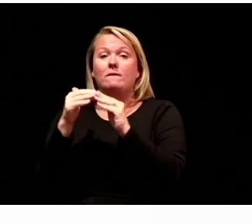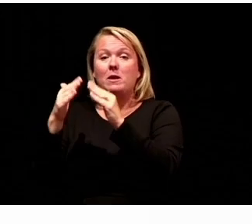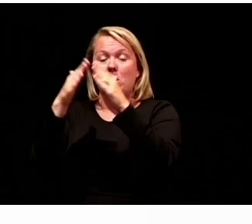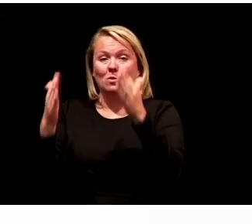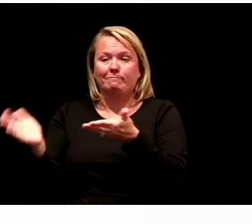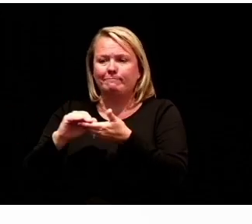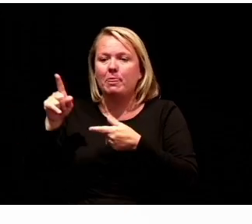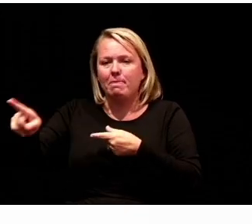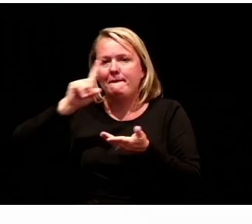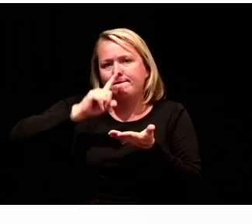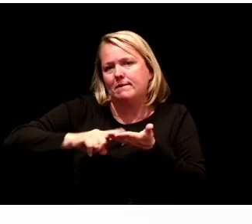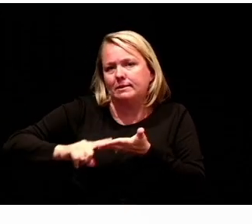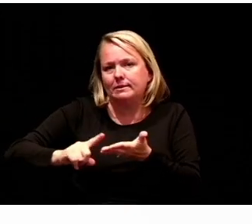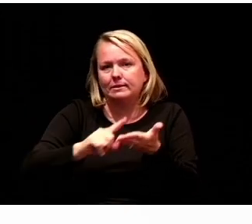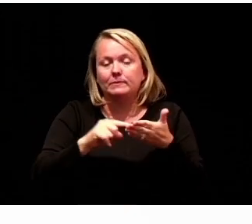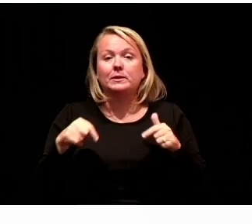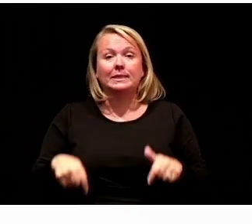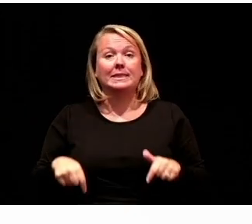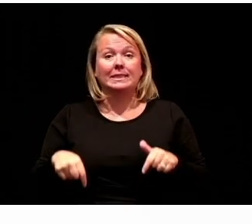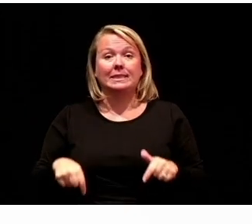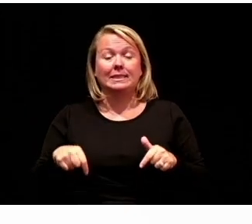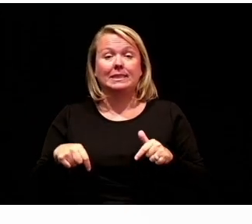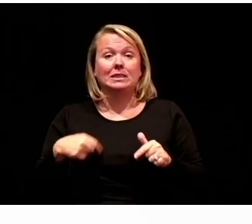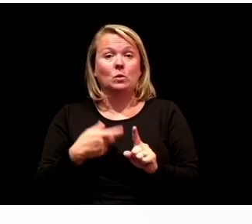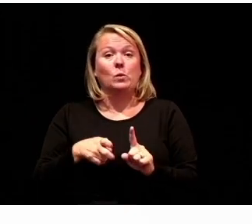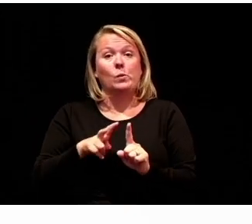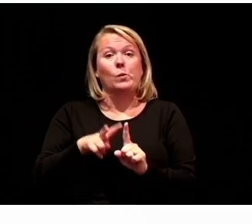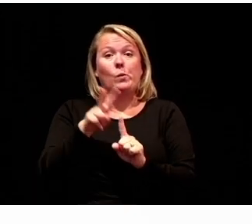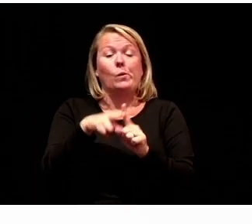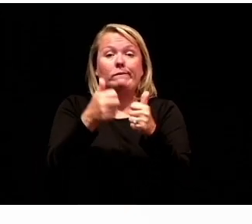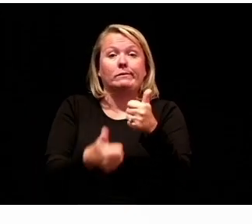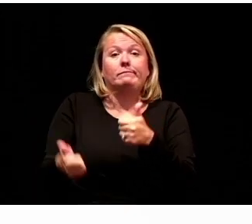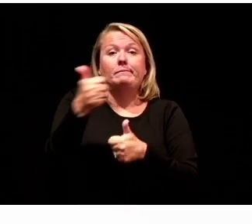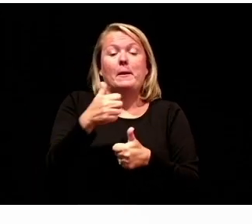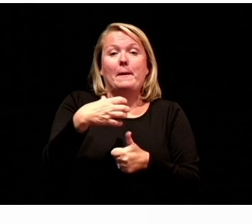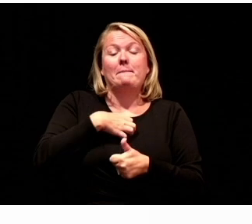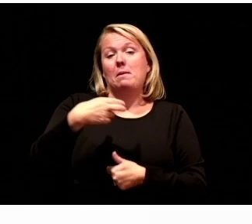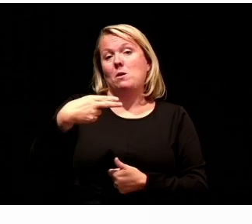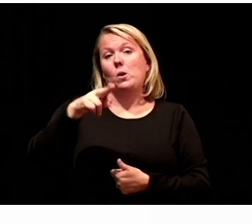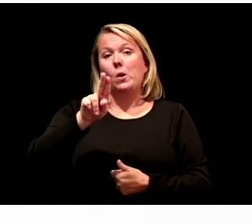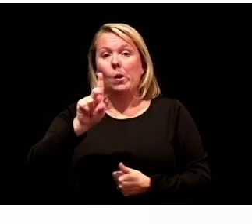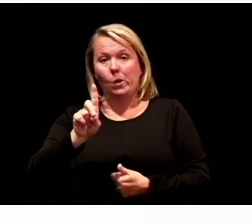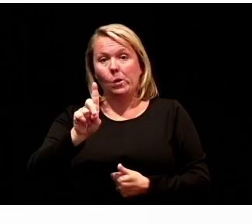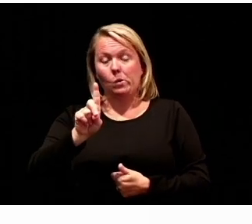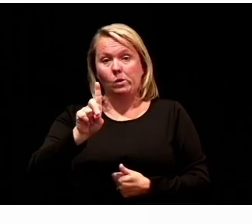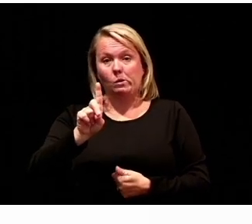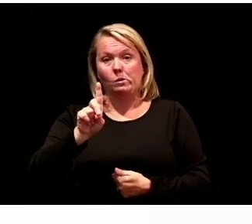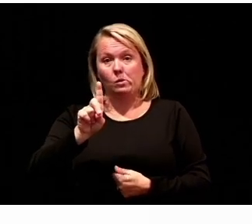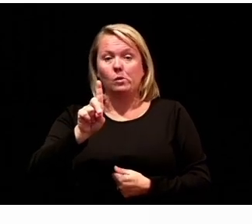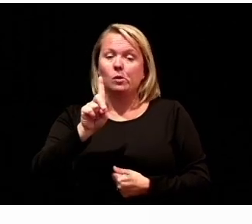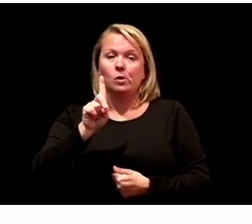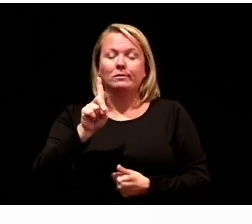with children despite the apartments having ample square footage, because we were able to get floor plans, which was very helpful too. And we were able